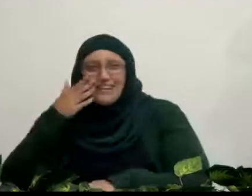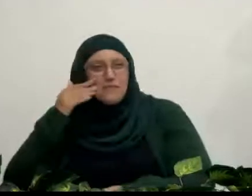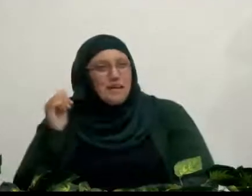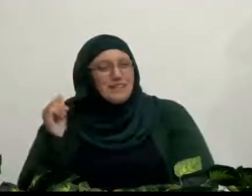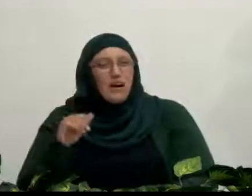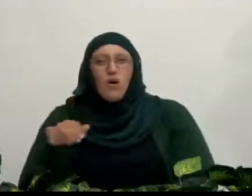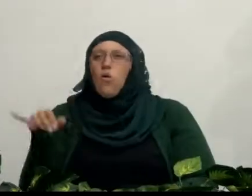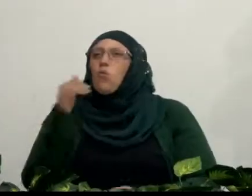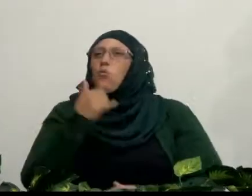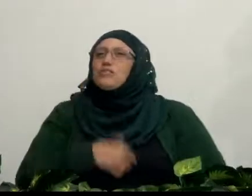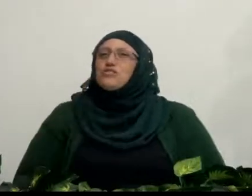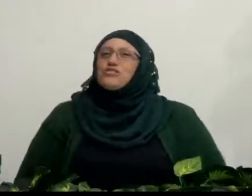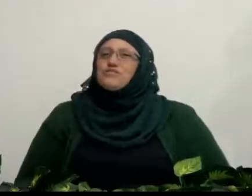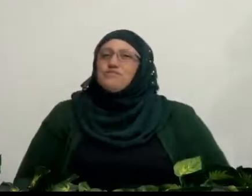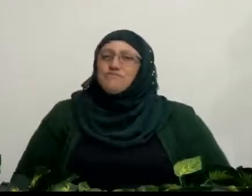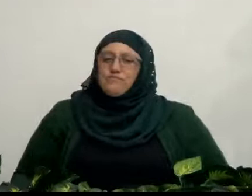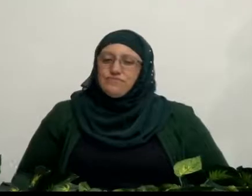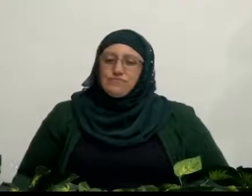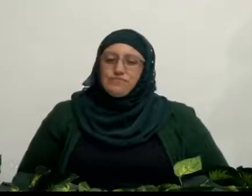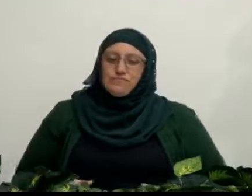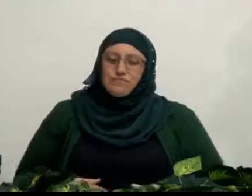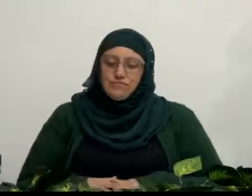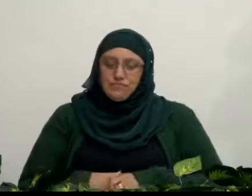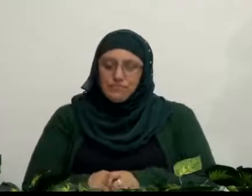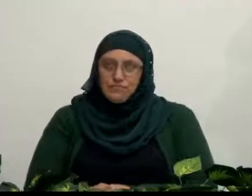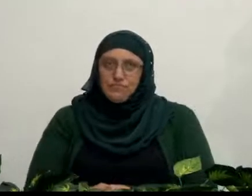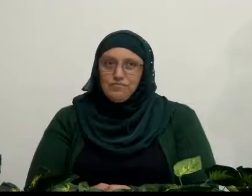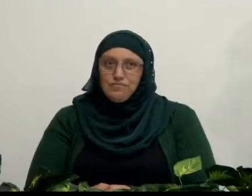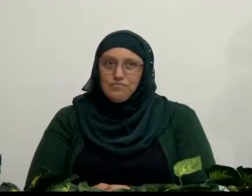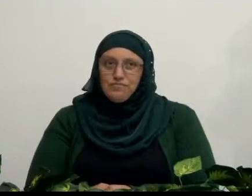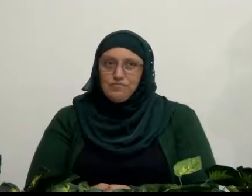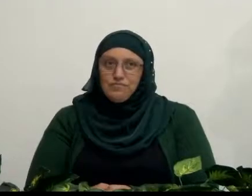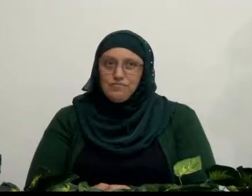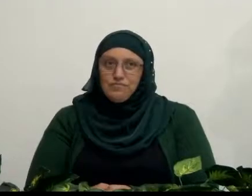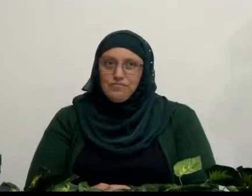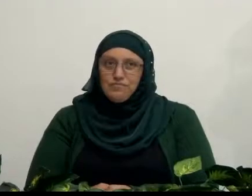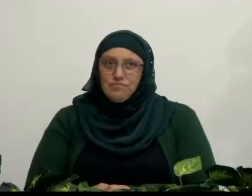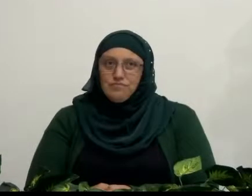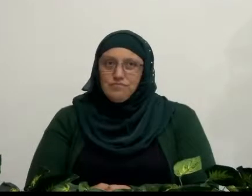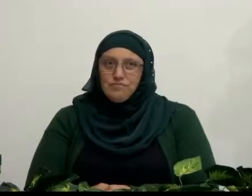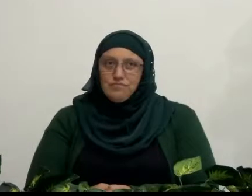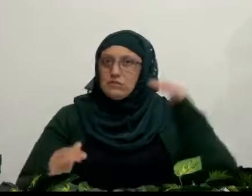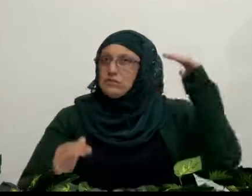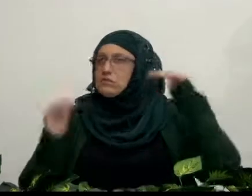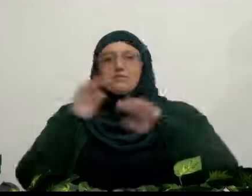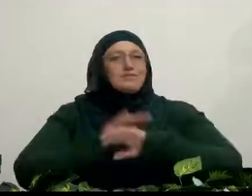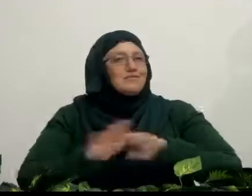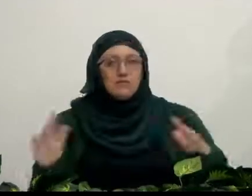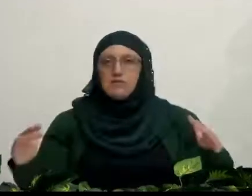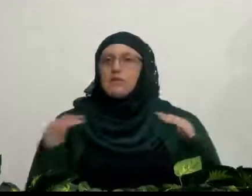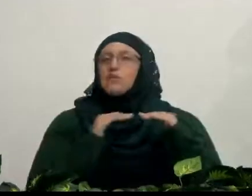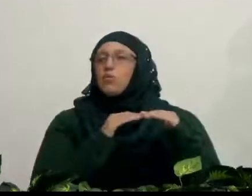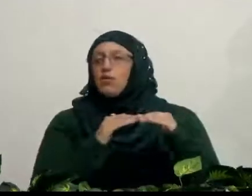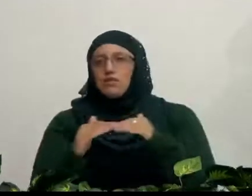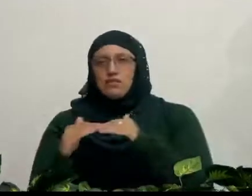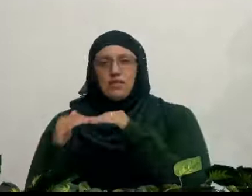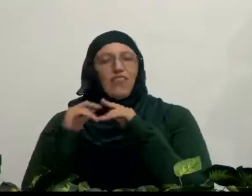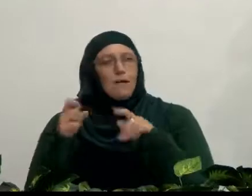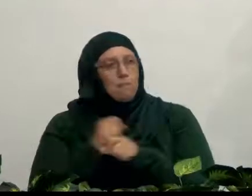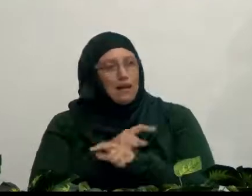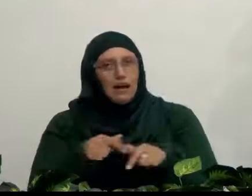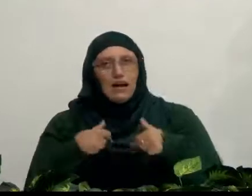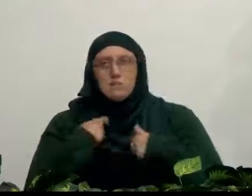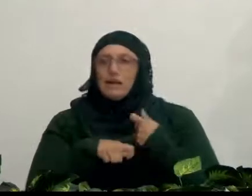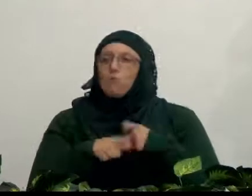offspring of Imams of Ma'sumin alayhi salam continued. All right, so that was one, to make us all as one